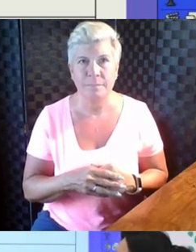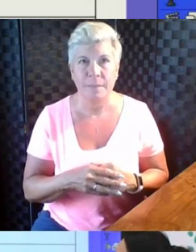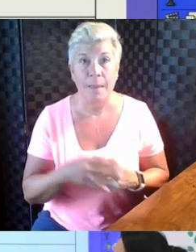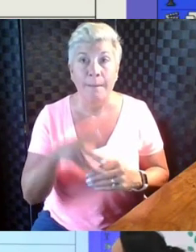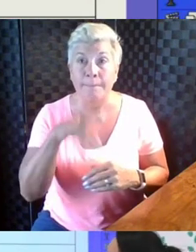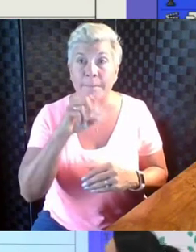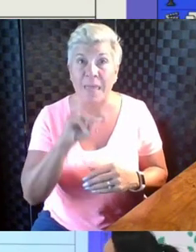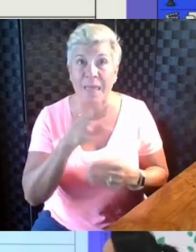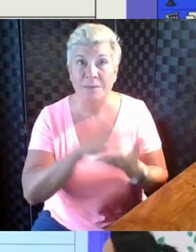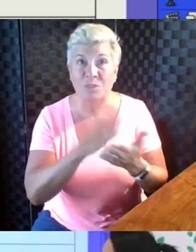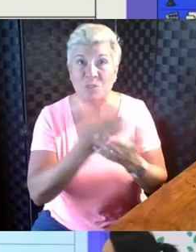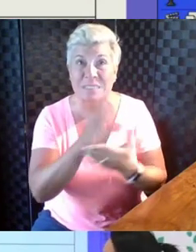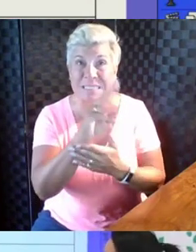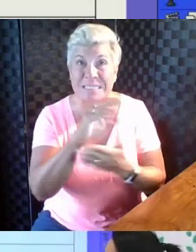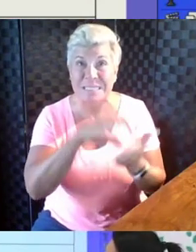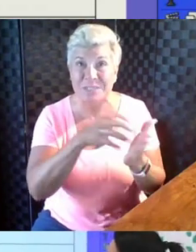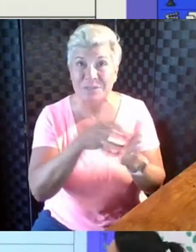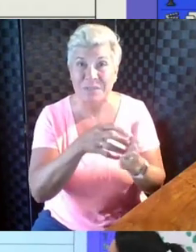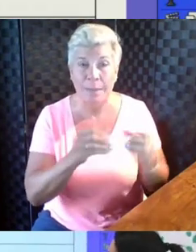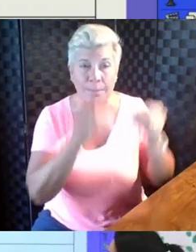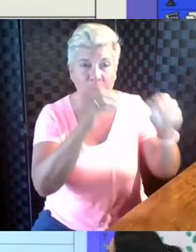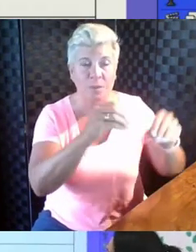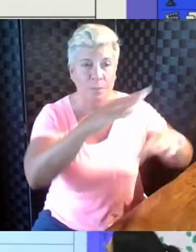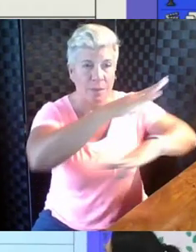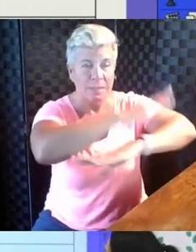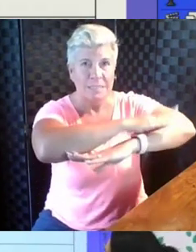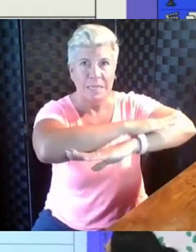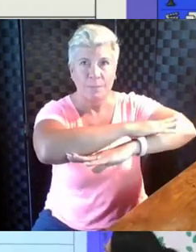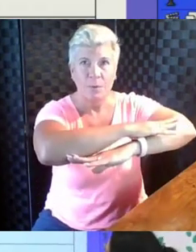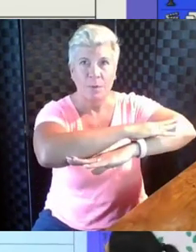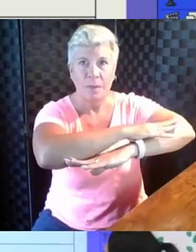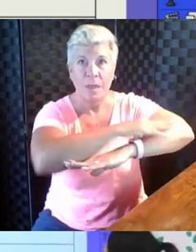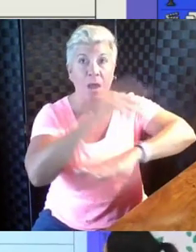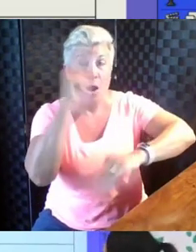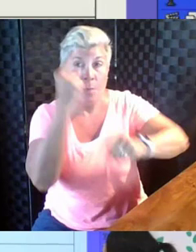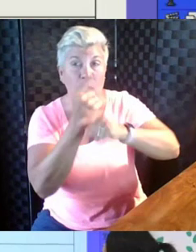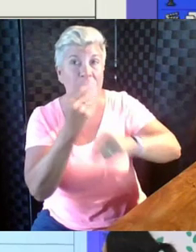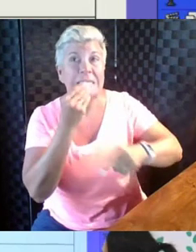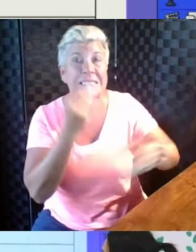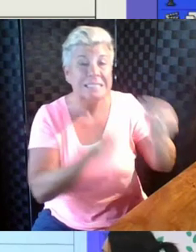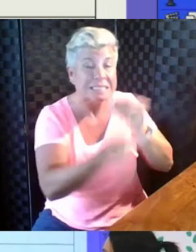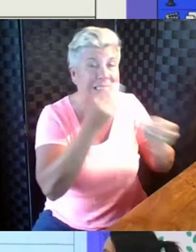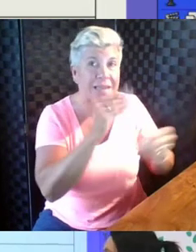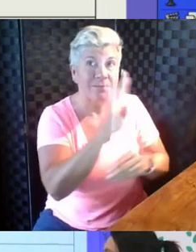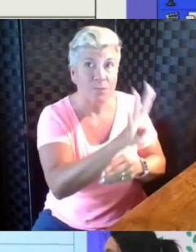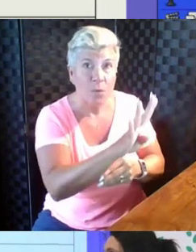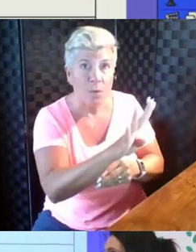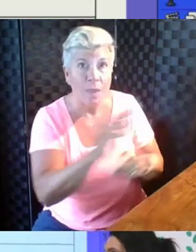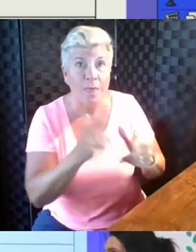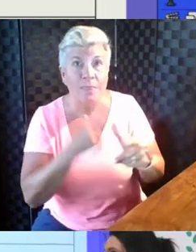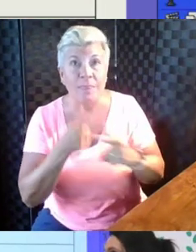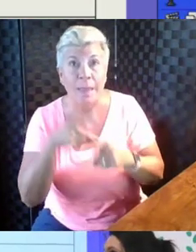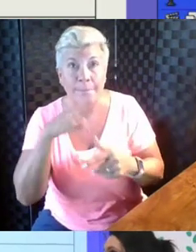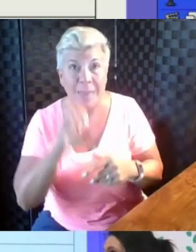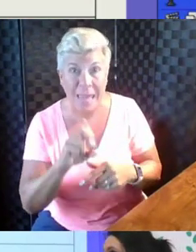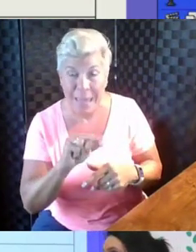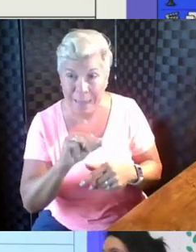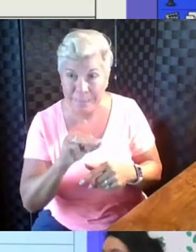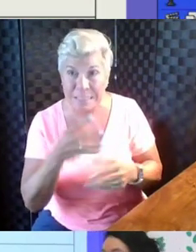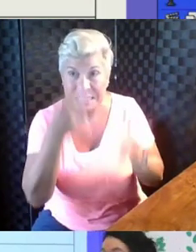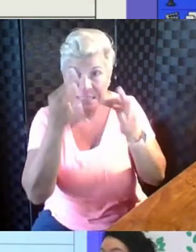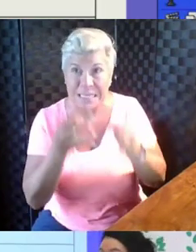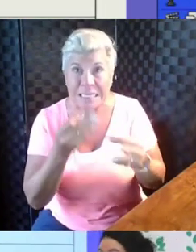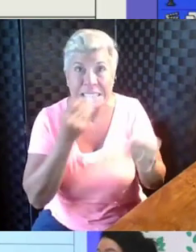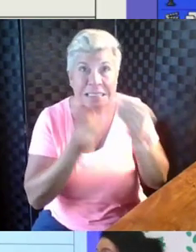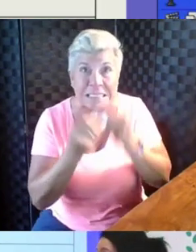Pam made 16 cookies and sat them on the counter. Her brother ate 4 of the cookies. Then Pam decided to eat